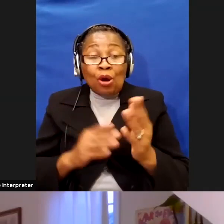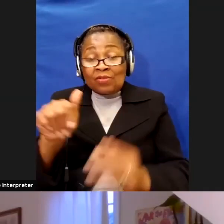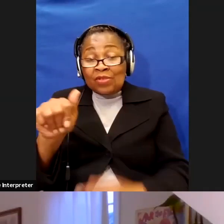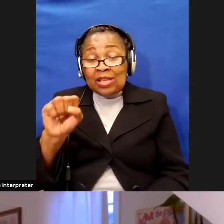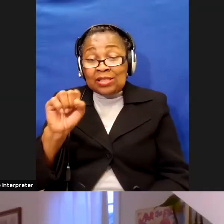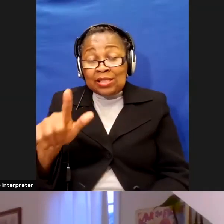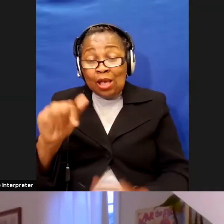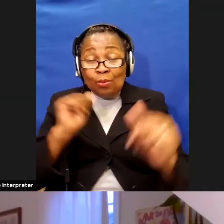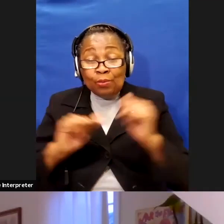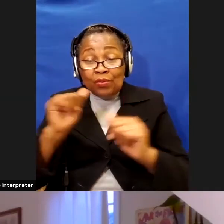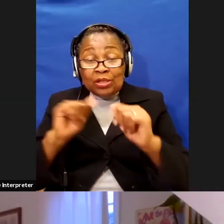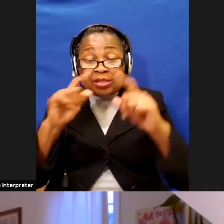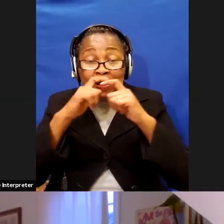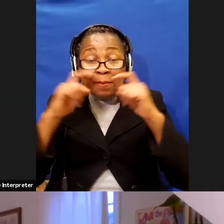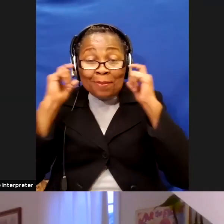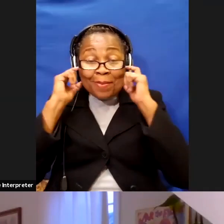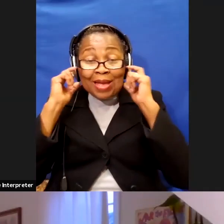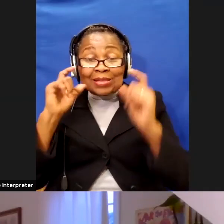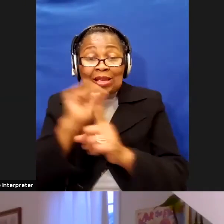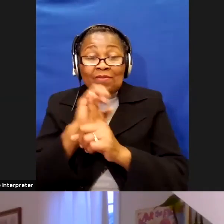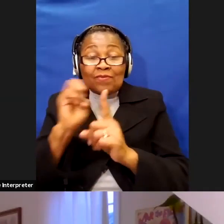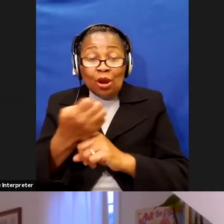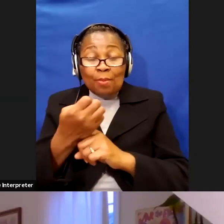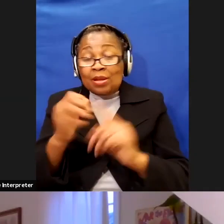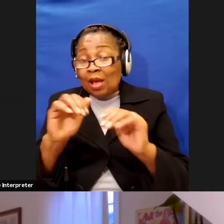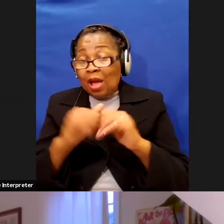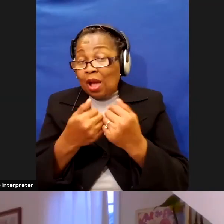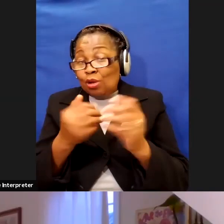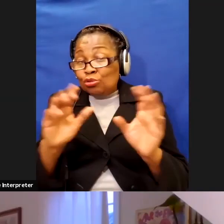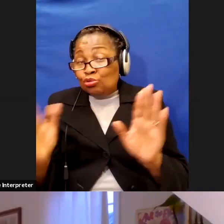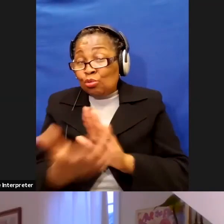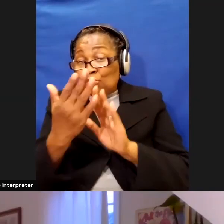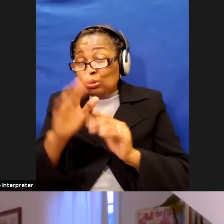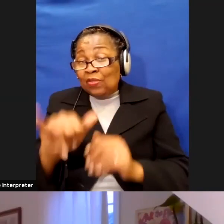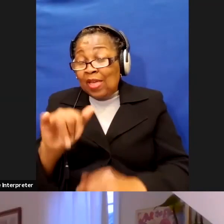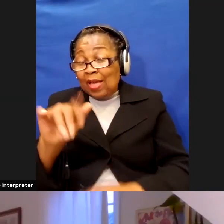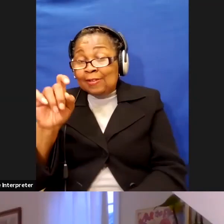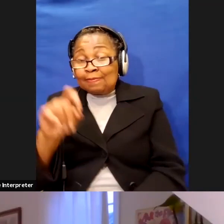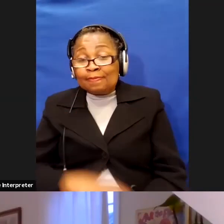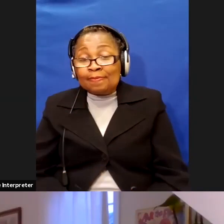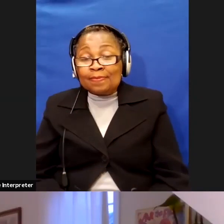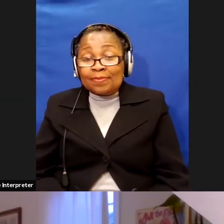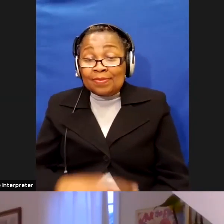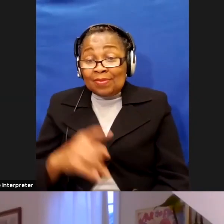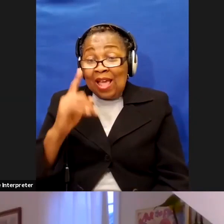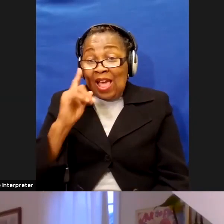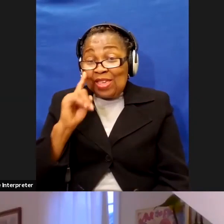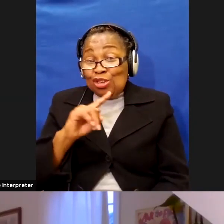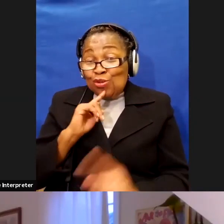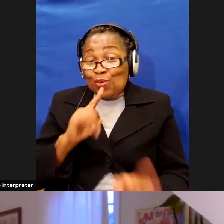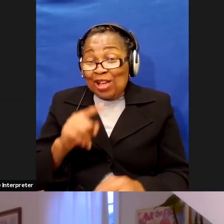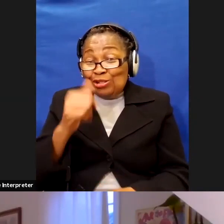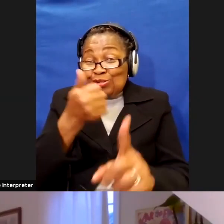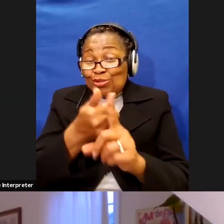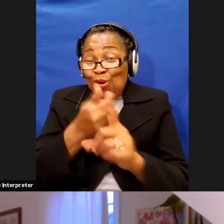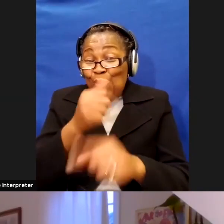performance in a masked environment? Do you have input on how to approach this? I think you just answered your own question, which is that